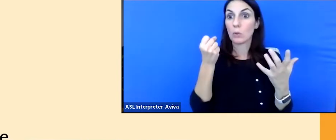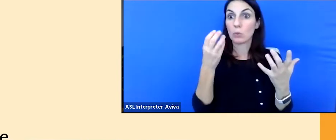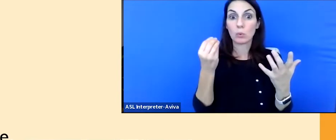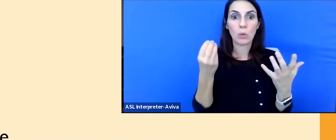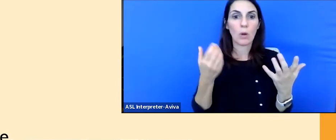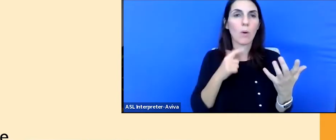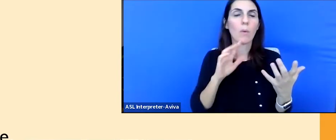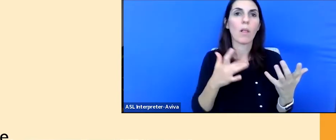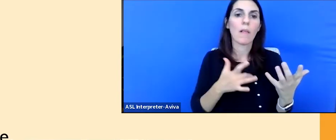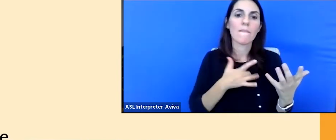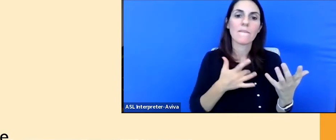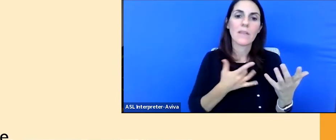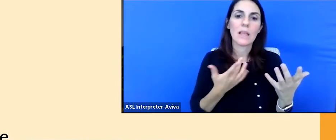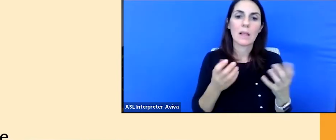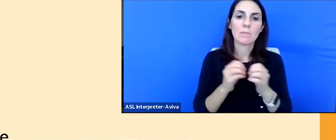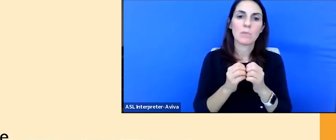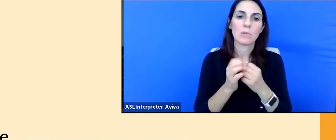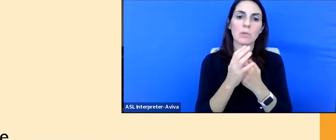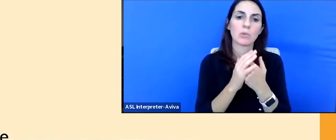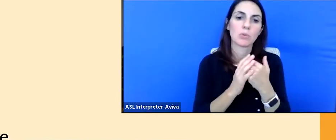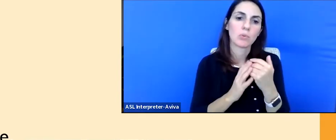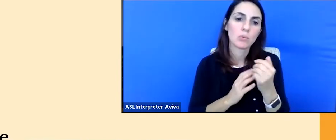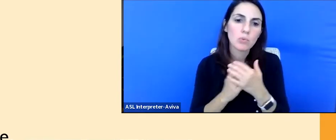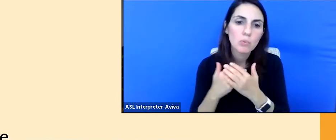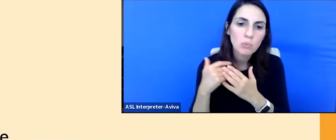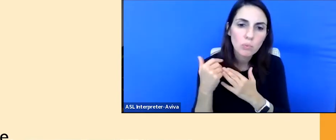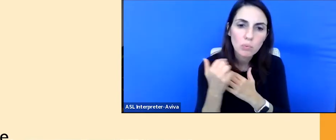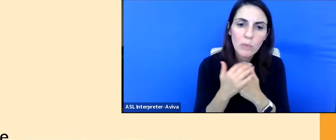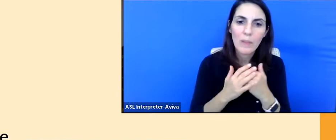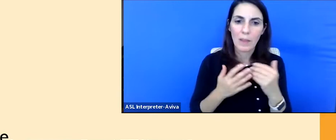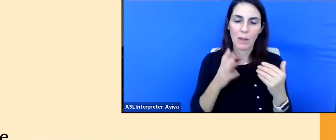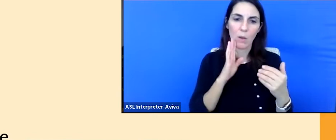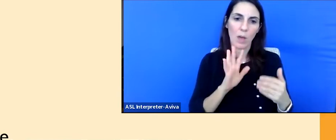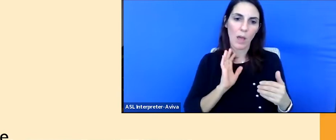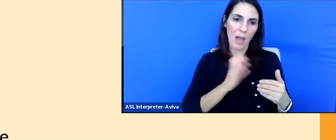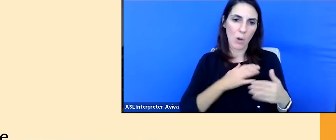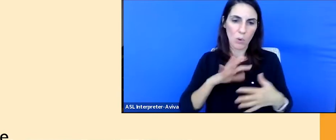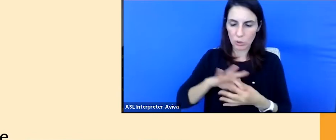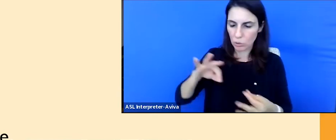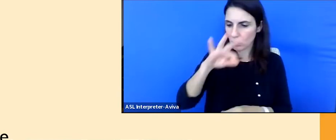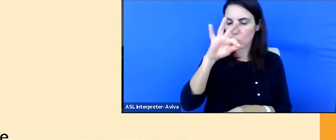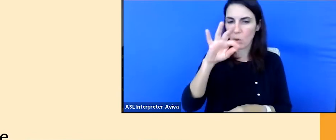soothing balm to reset our souls in community.